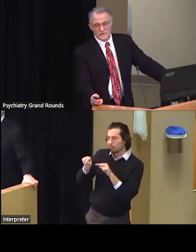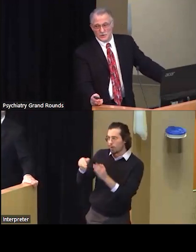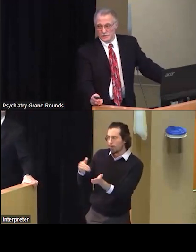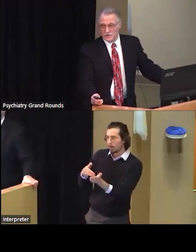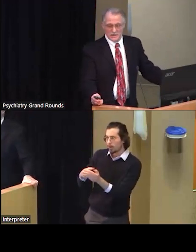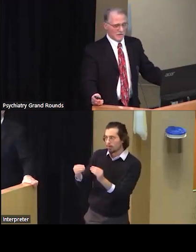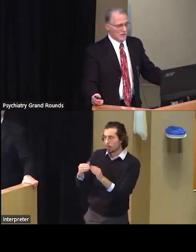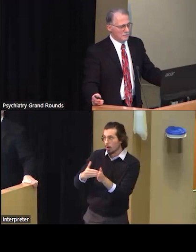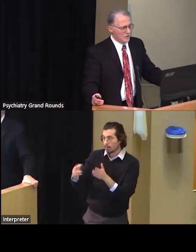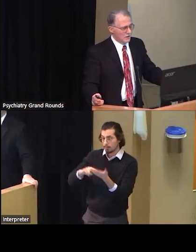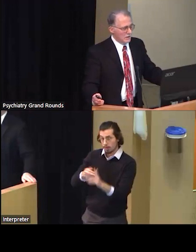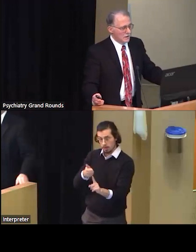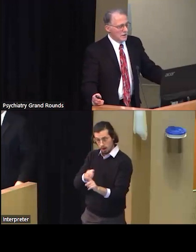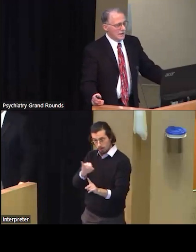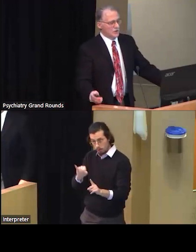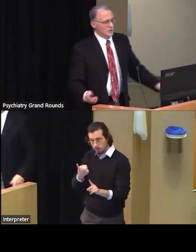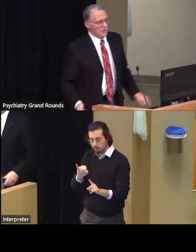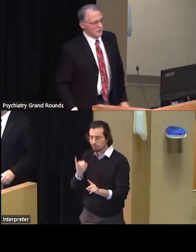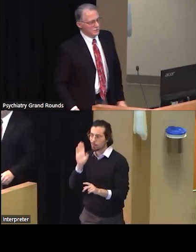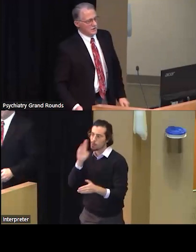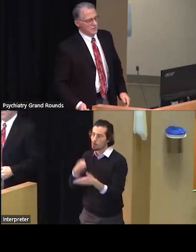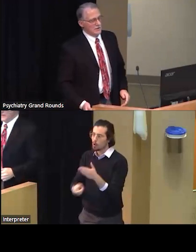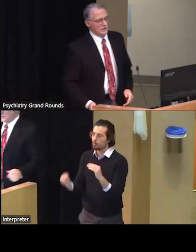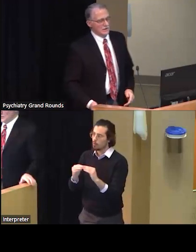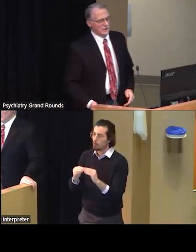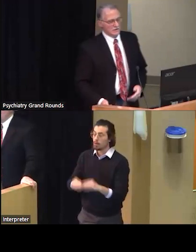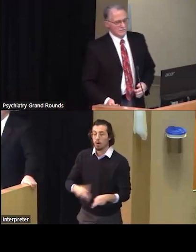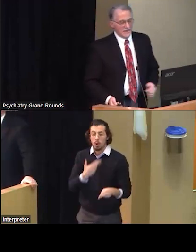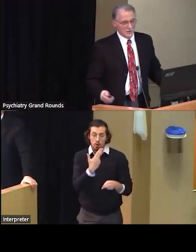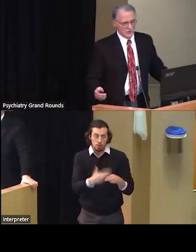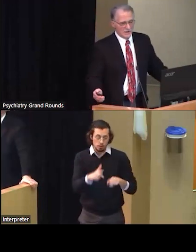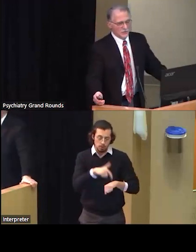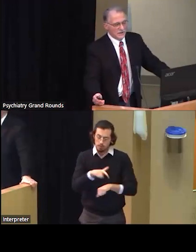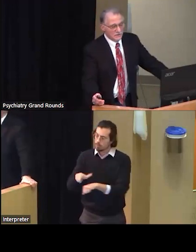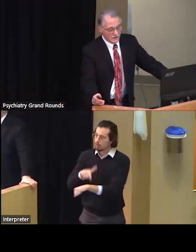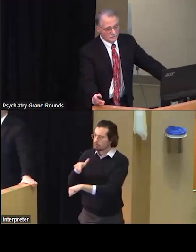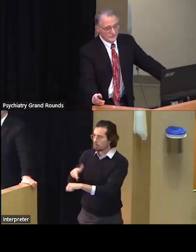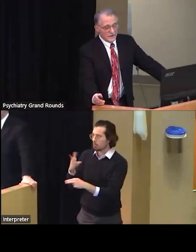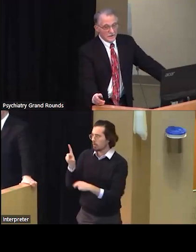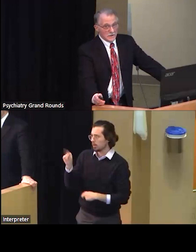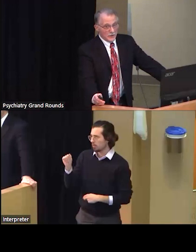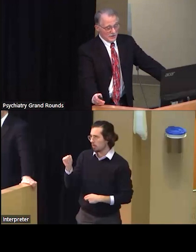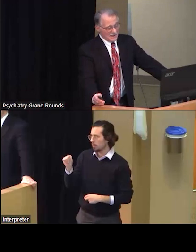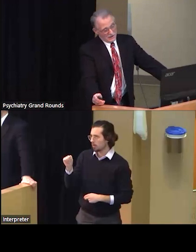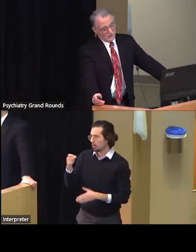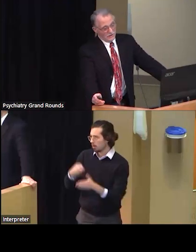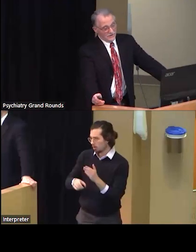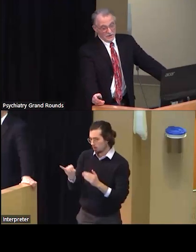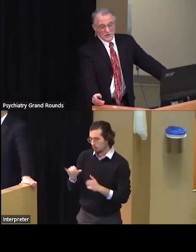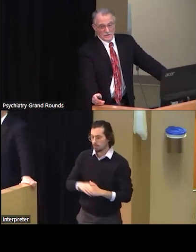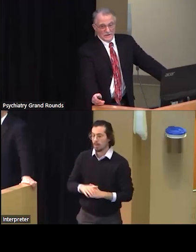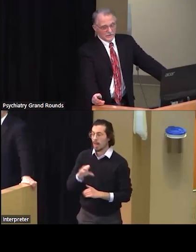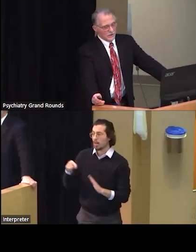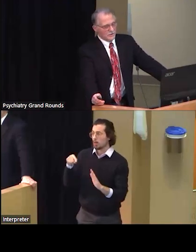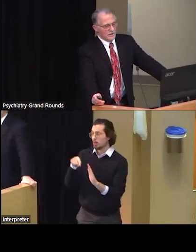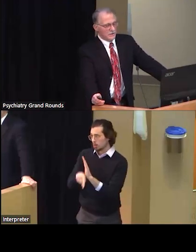you're self-insured, the costs go up. And short and long-term disability costs. Suicide rate to the person, so in